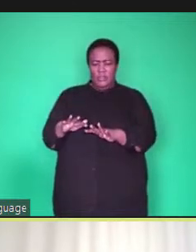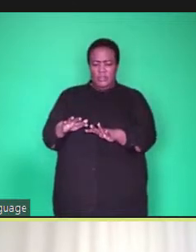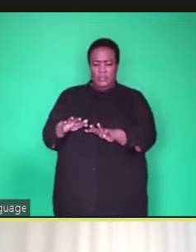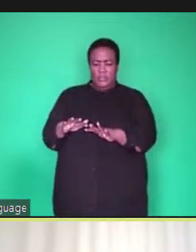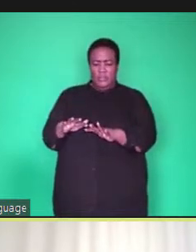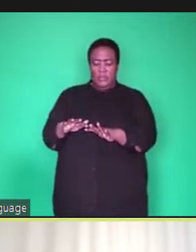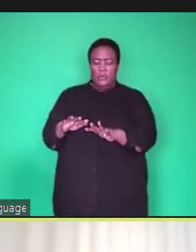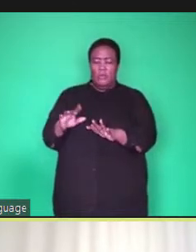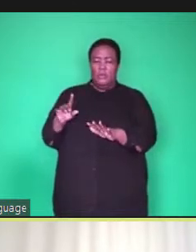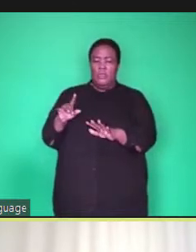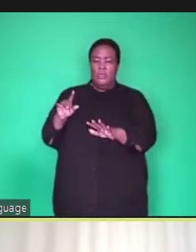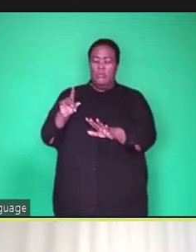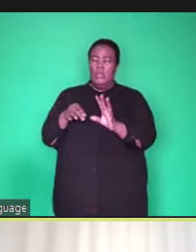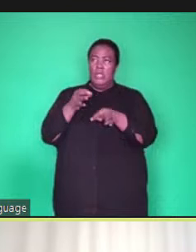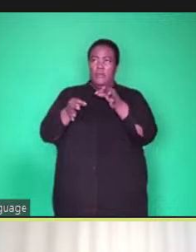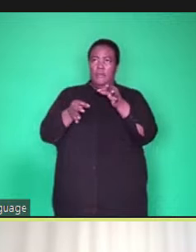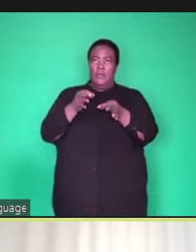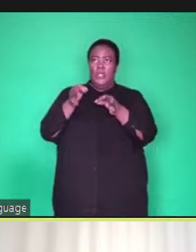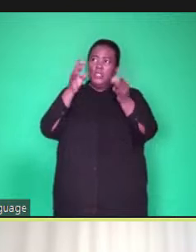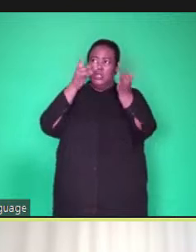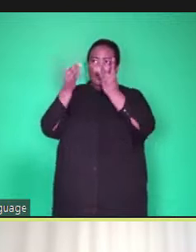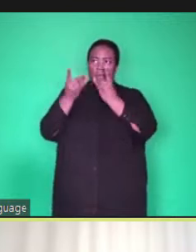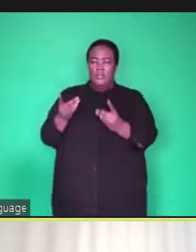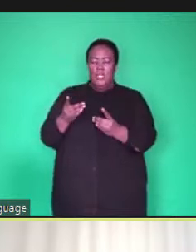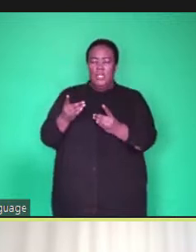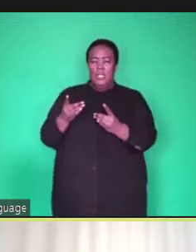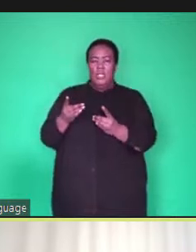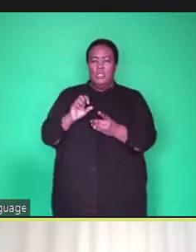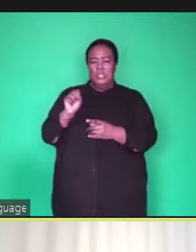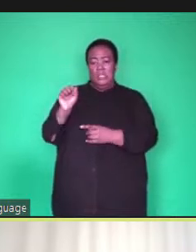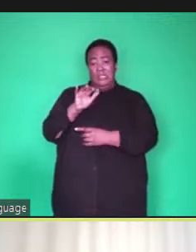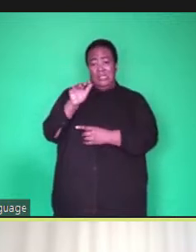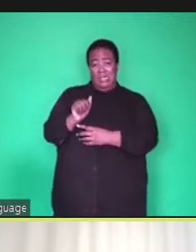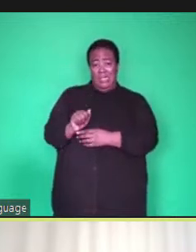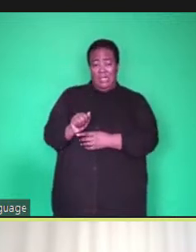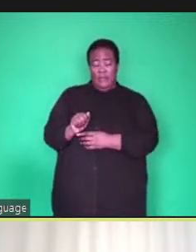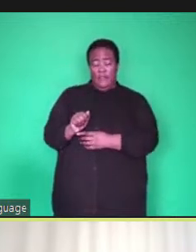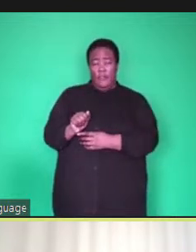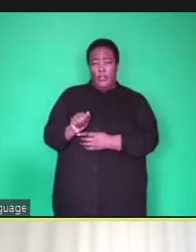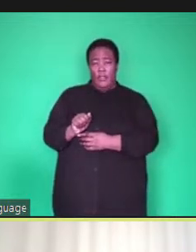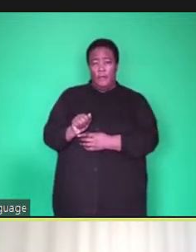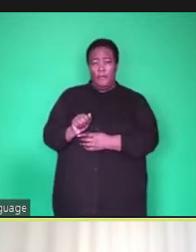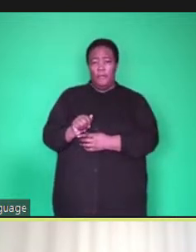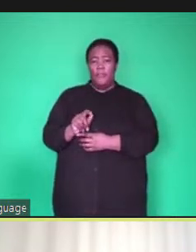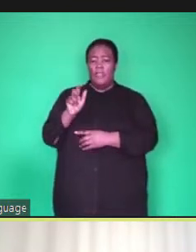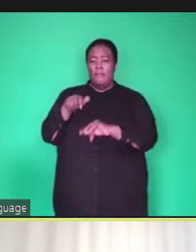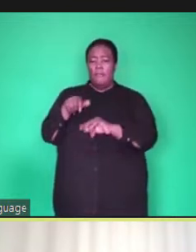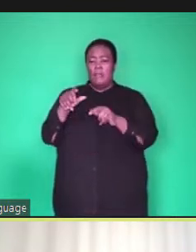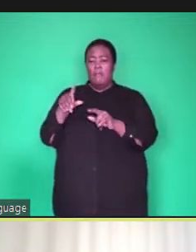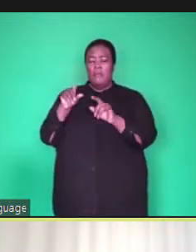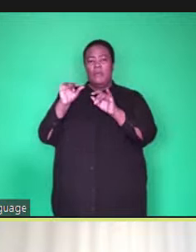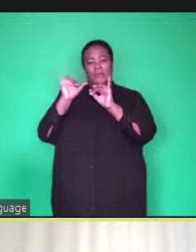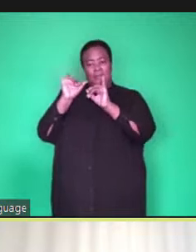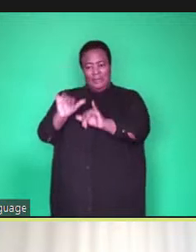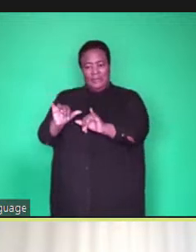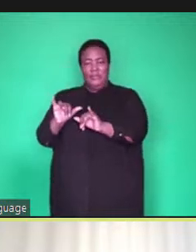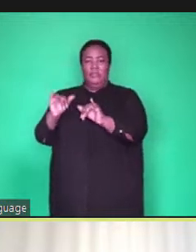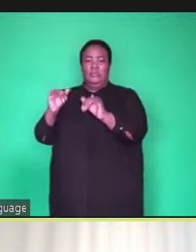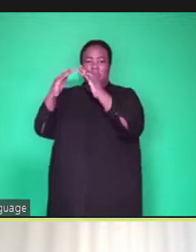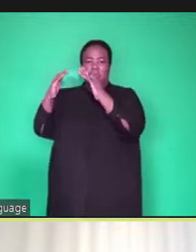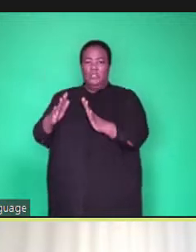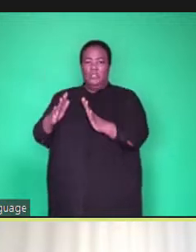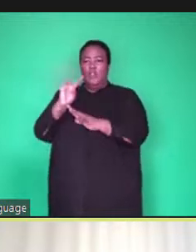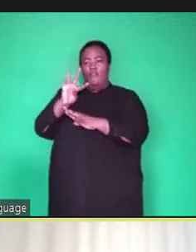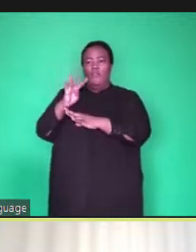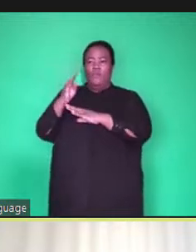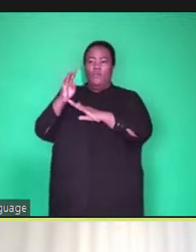StatSA uses in most of its surveys, that counts as resident members only those who physically reside in the household at least 4 nights a week in the past month